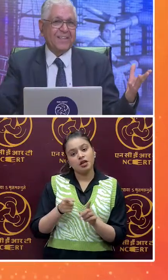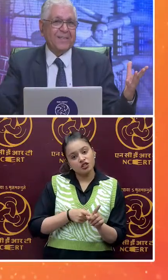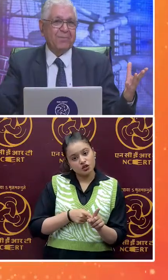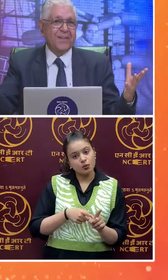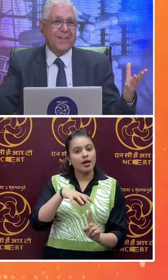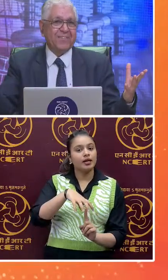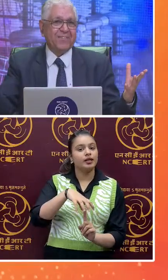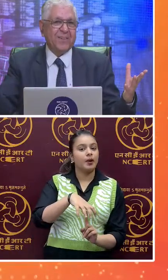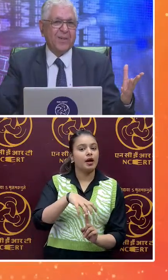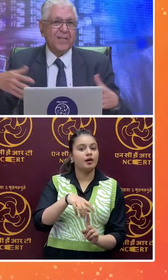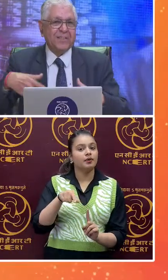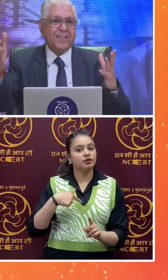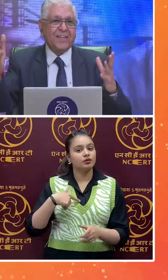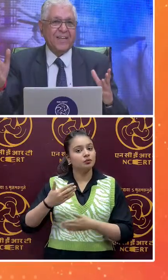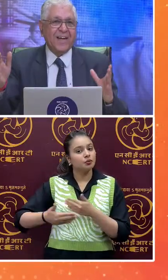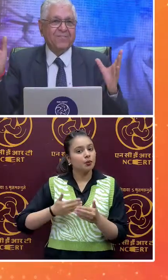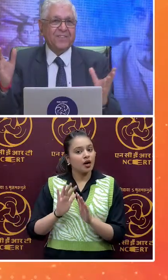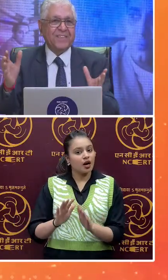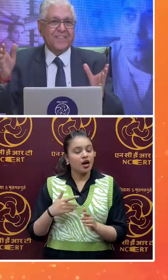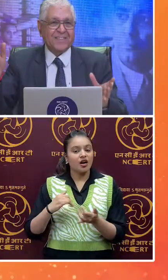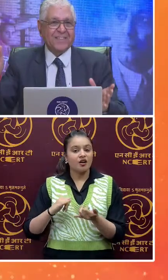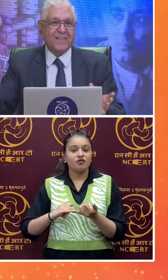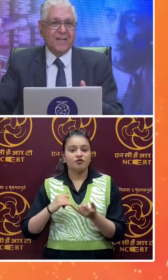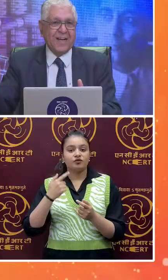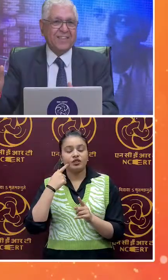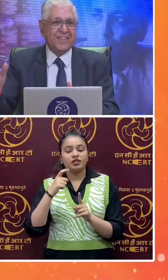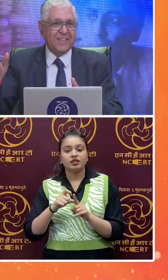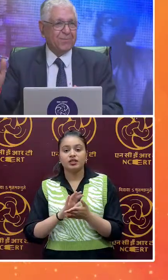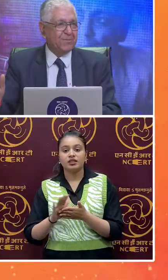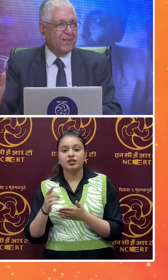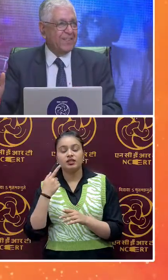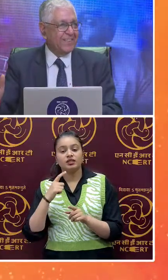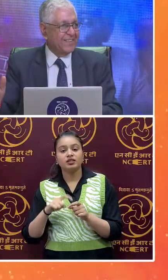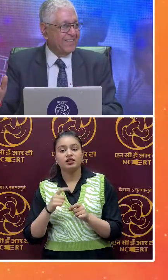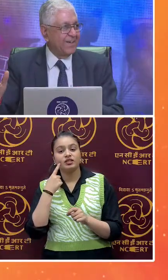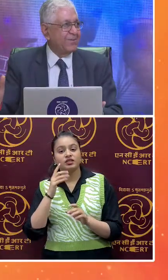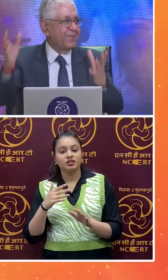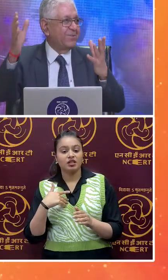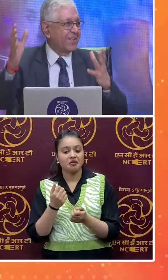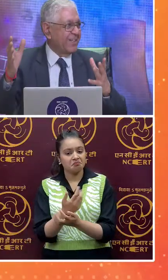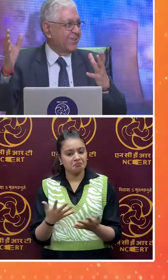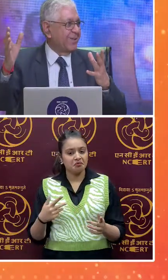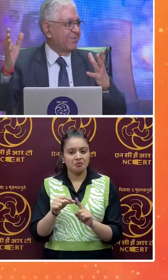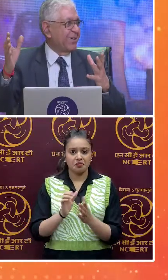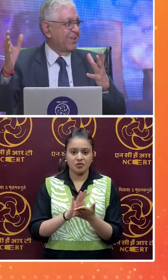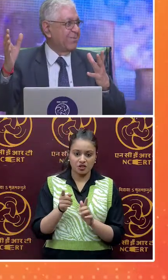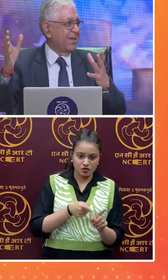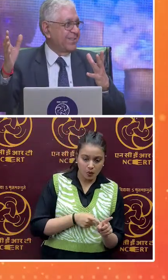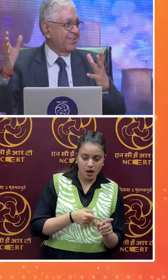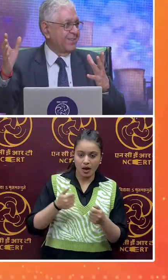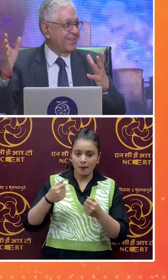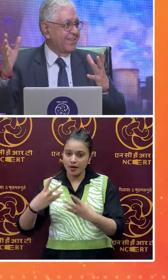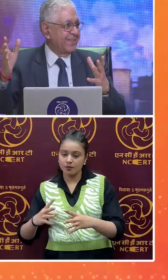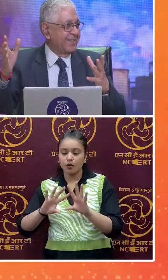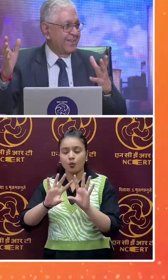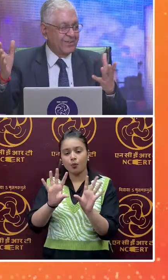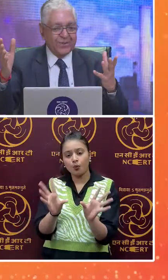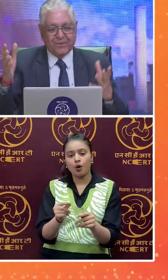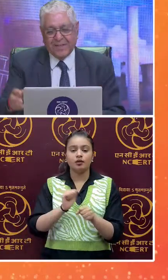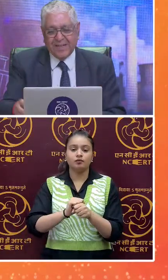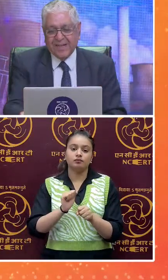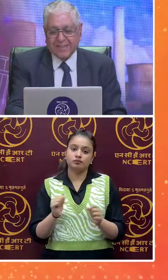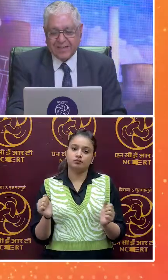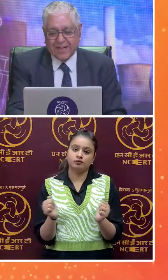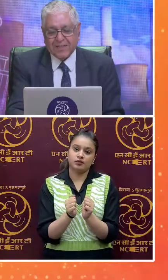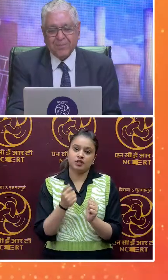an interdisciplinary feat. Siddiqui had physicists, engineers, mathematicians, everyone working for the molecular biology today. So,